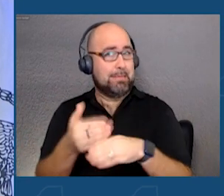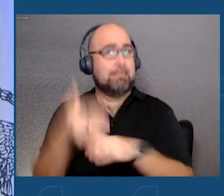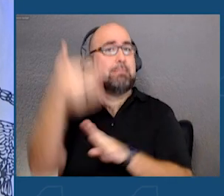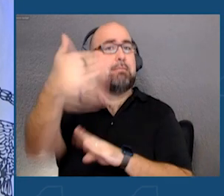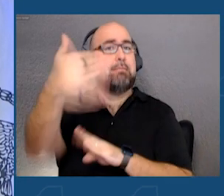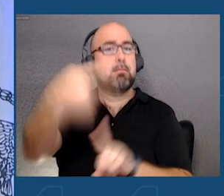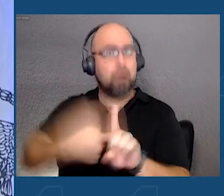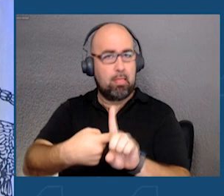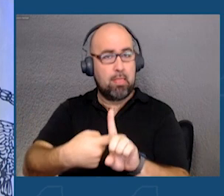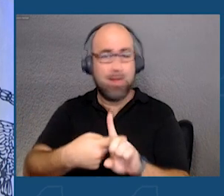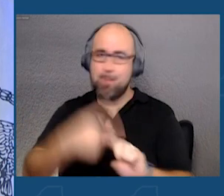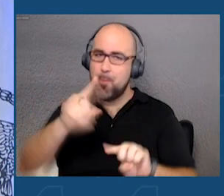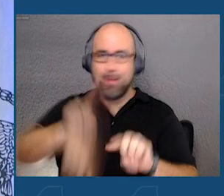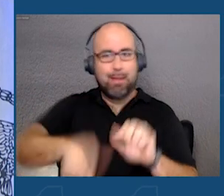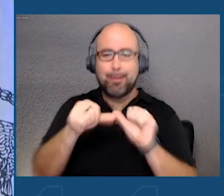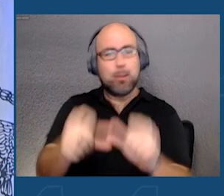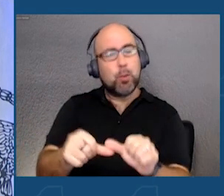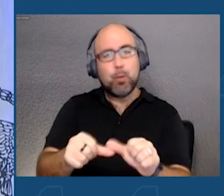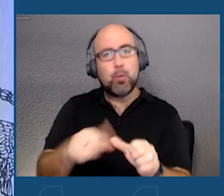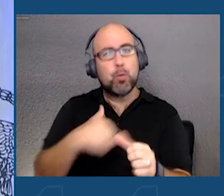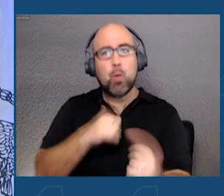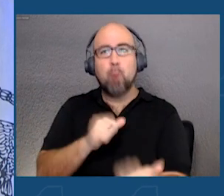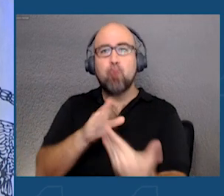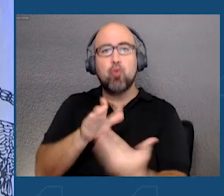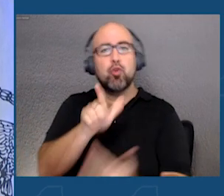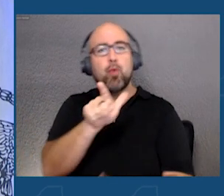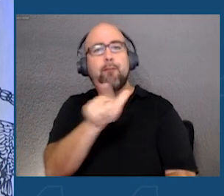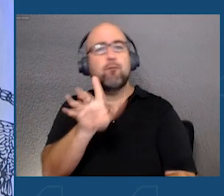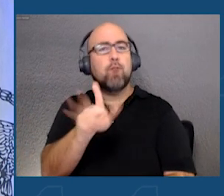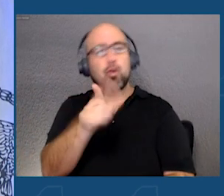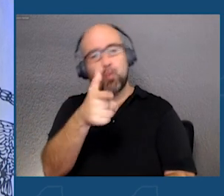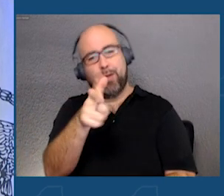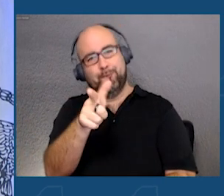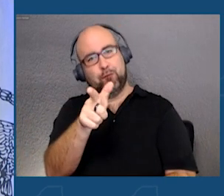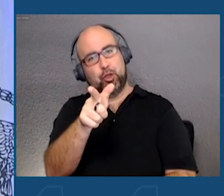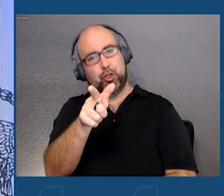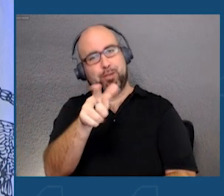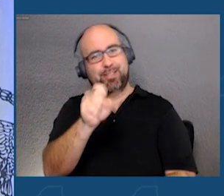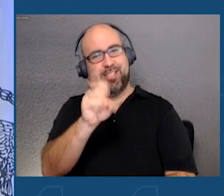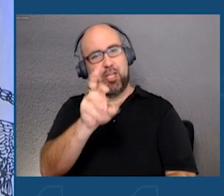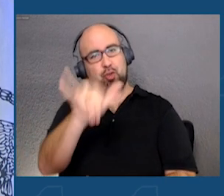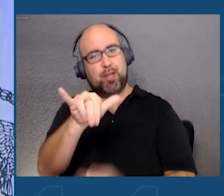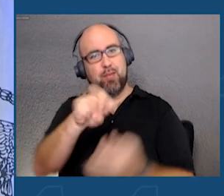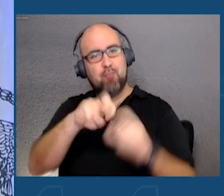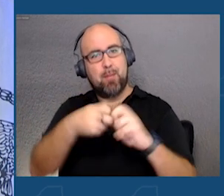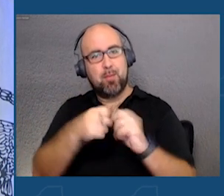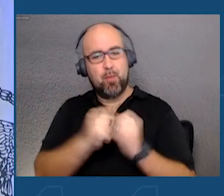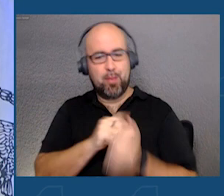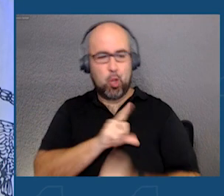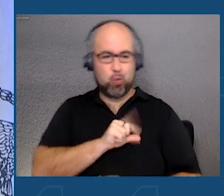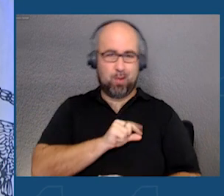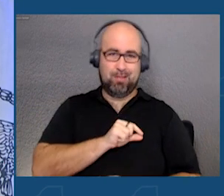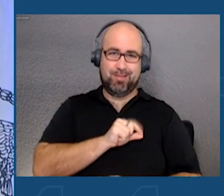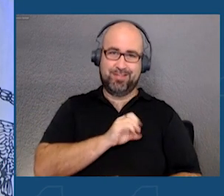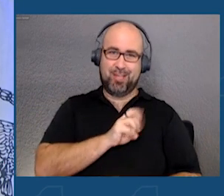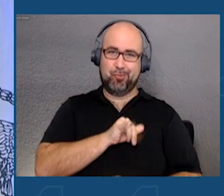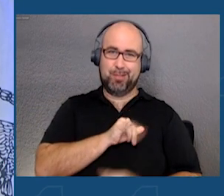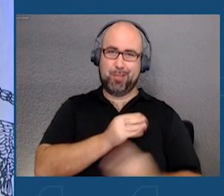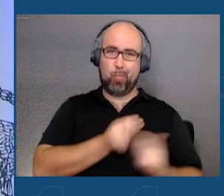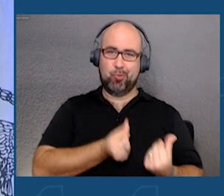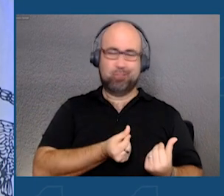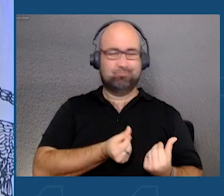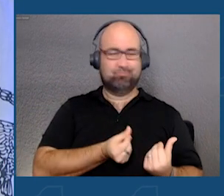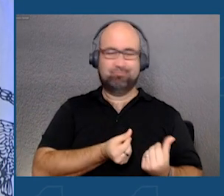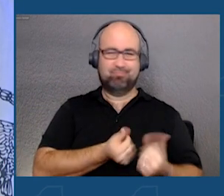approach 21st century problems with 20th century solutions. We need to do what we've done